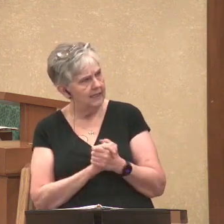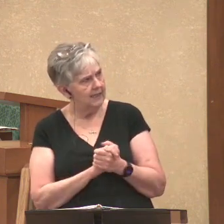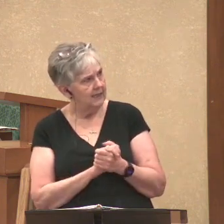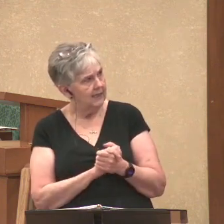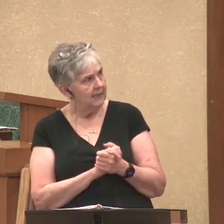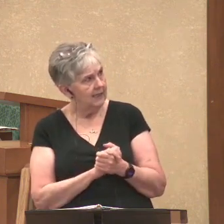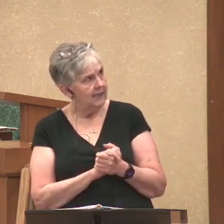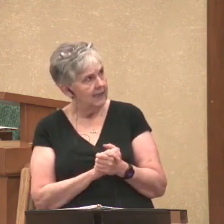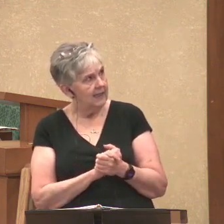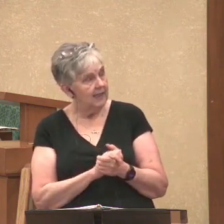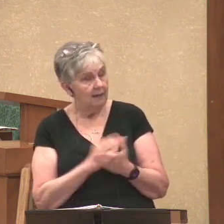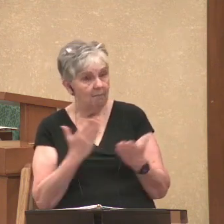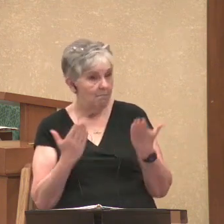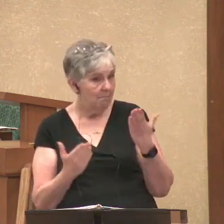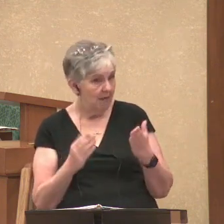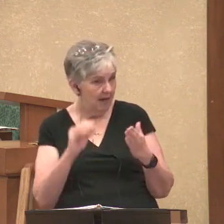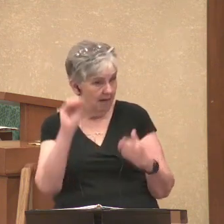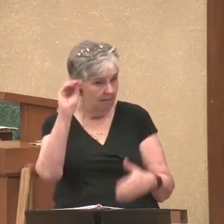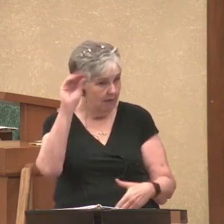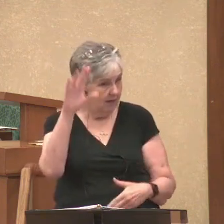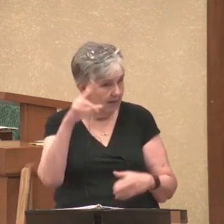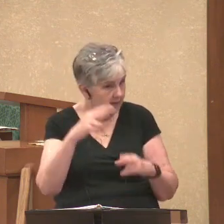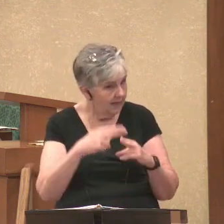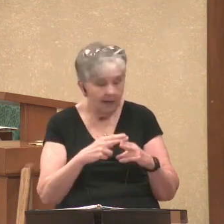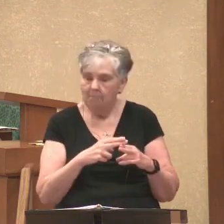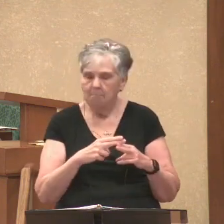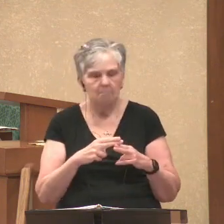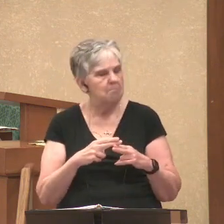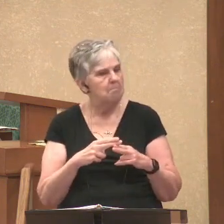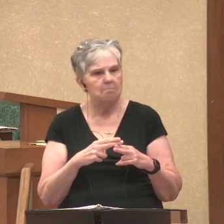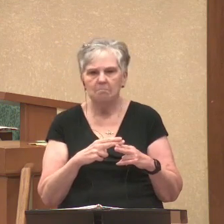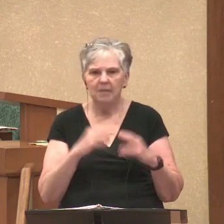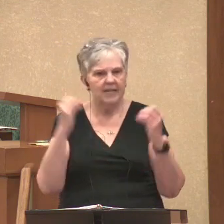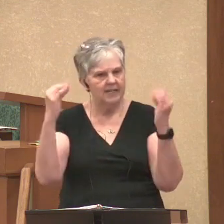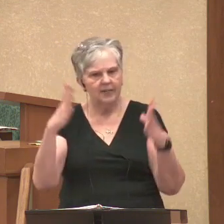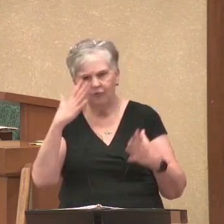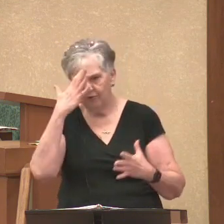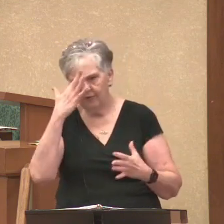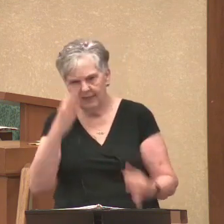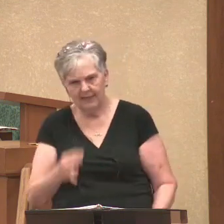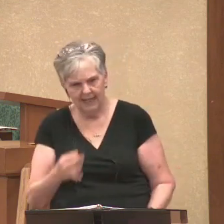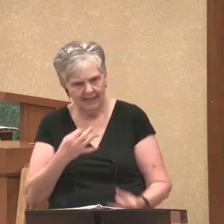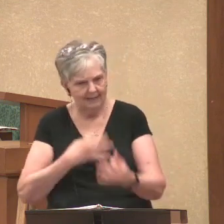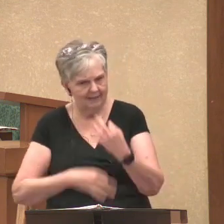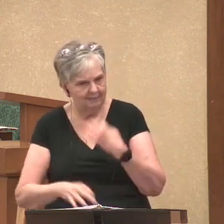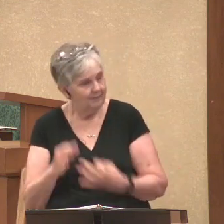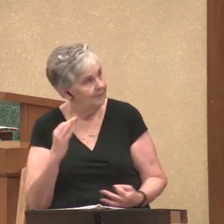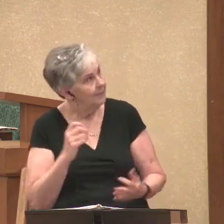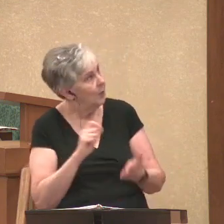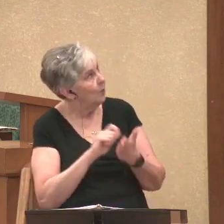Well, you would think she would put Sam's name on the board, but that's not what she did. Here's what she did. She wrote,